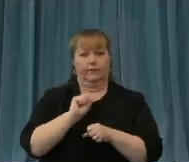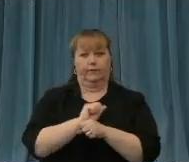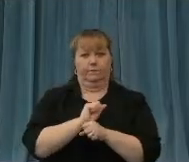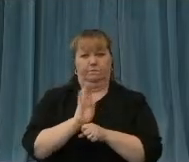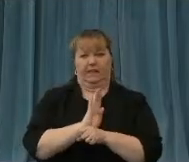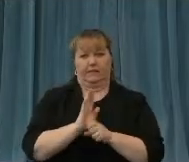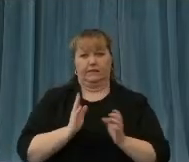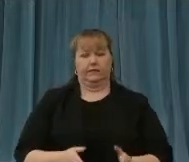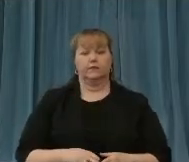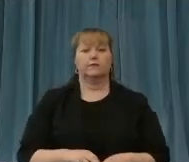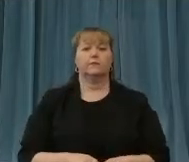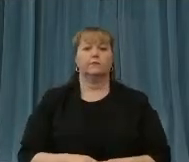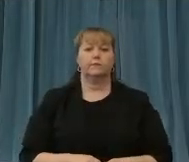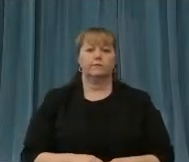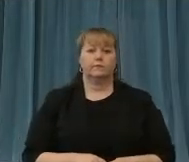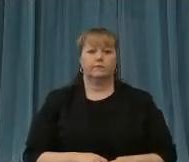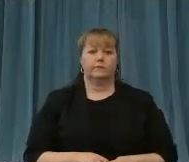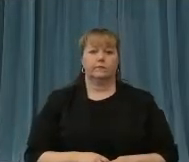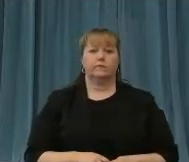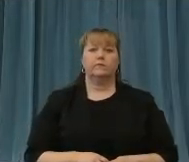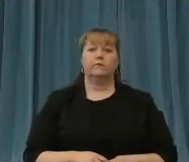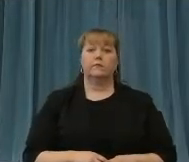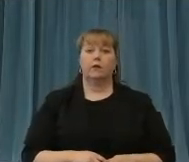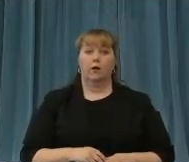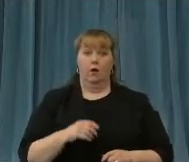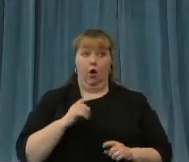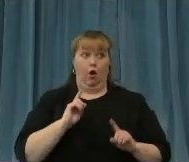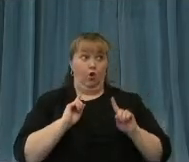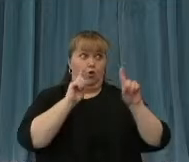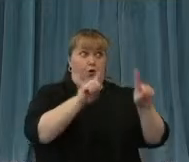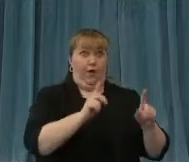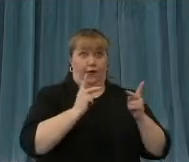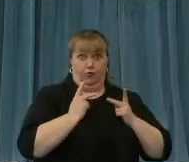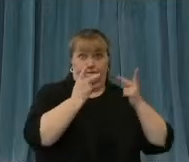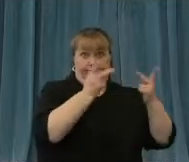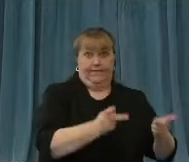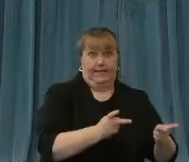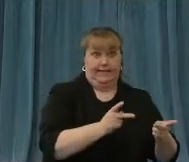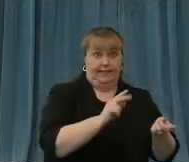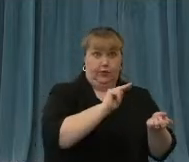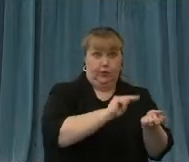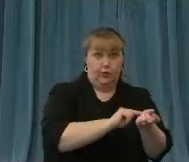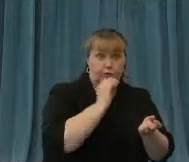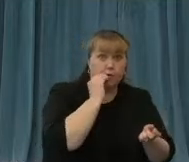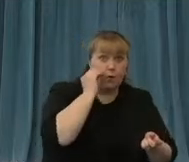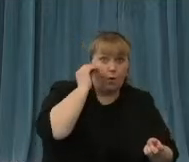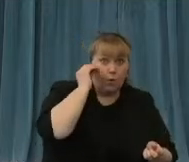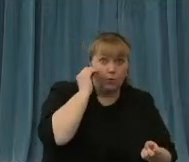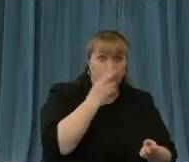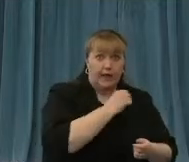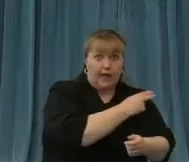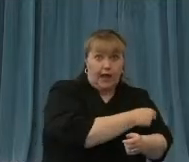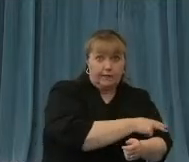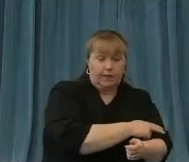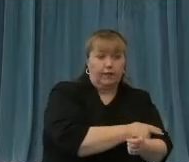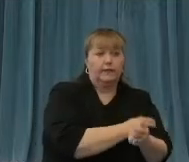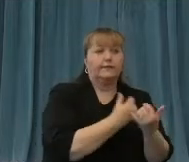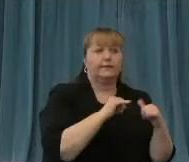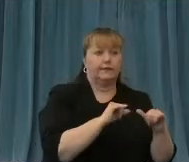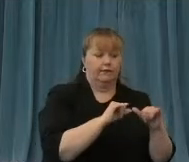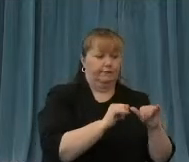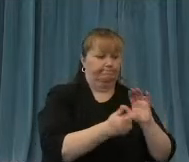one, in-person visits to senior living facilities and hospitals will be prohibited to protect the health and safety of